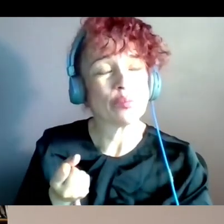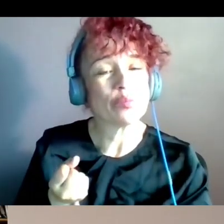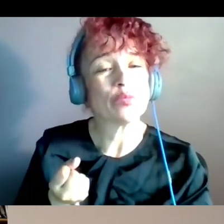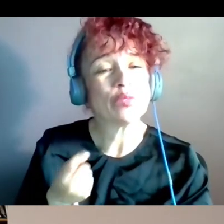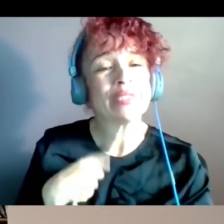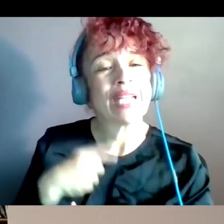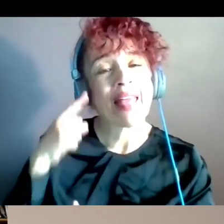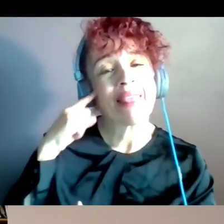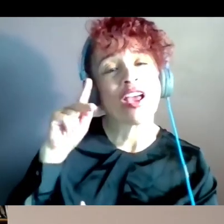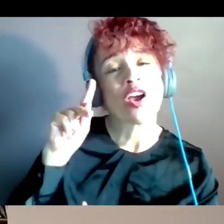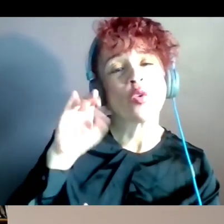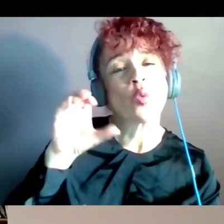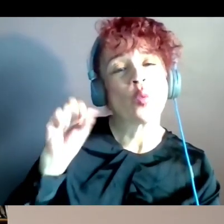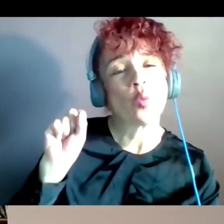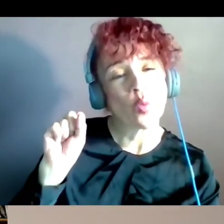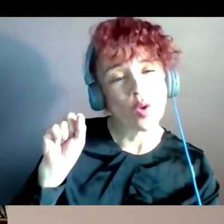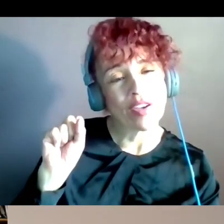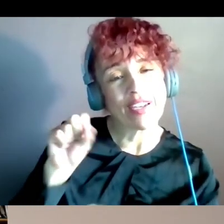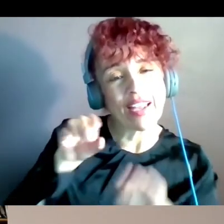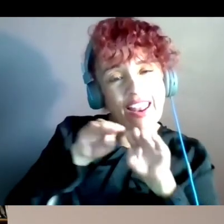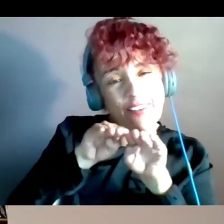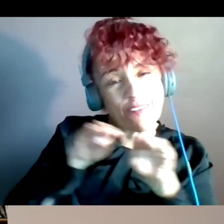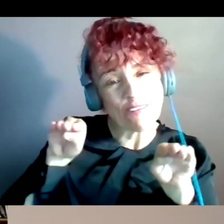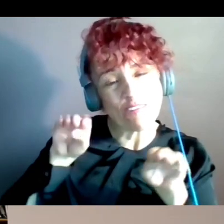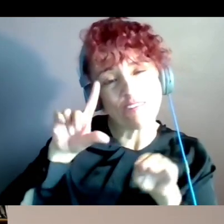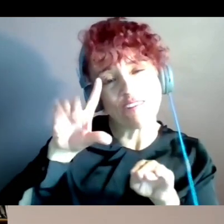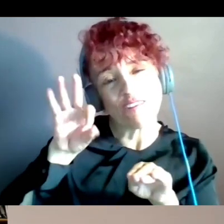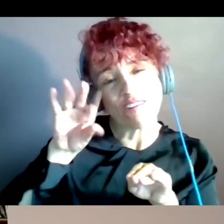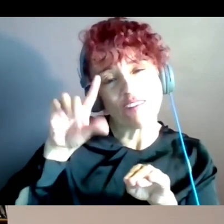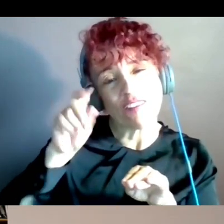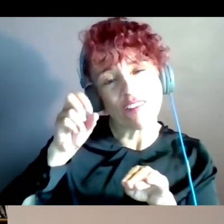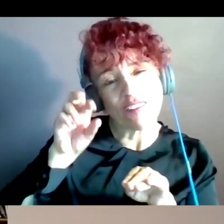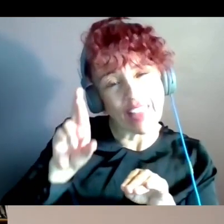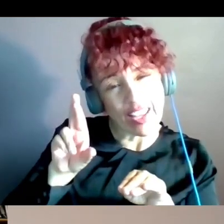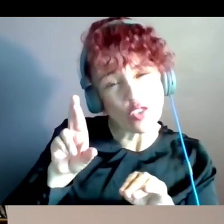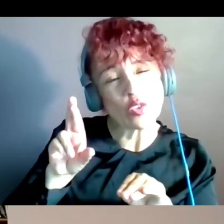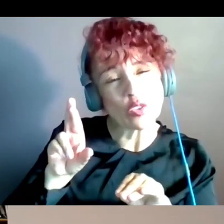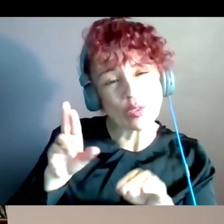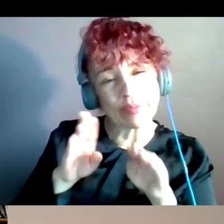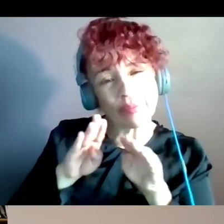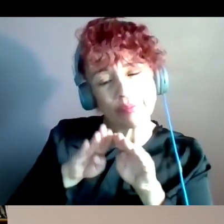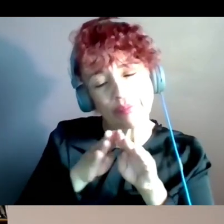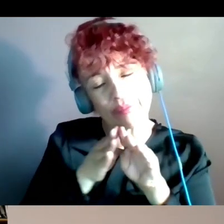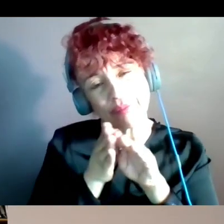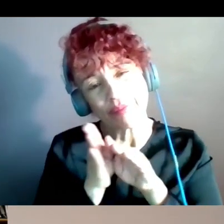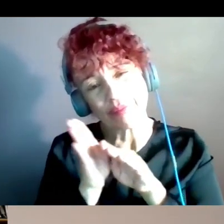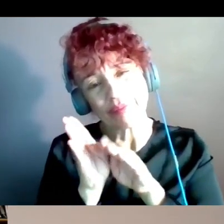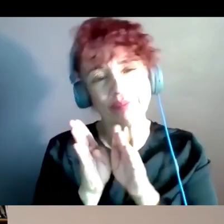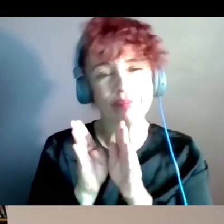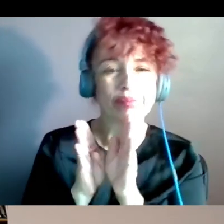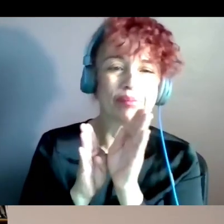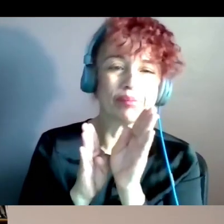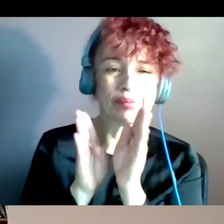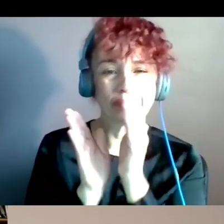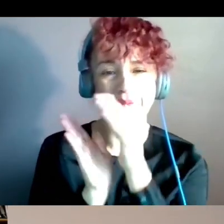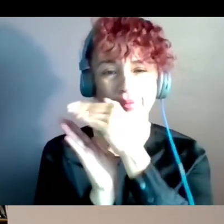selecting tools that had a flatter bevel. Mm. So the angle of